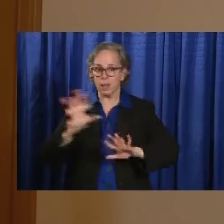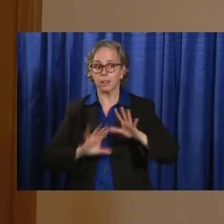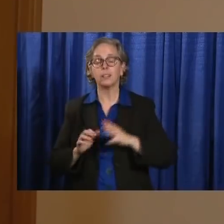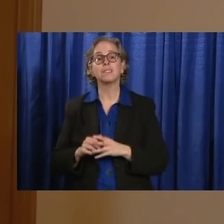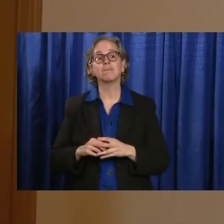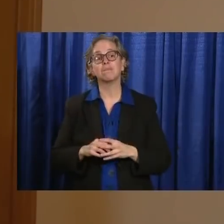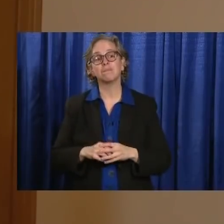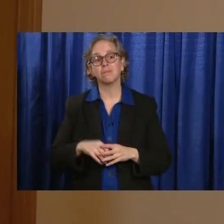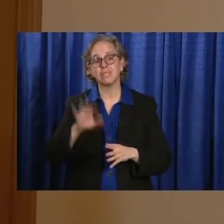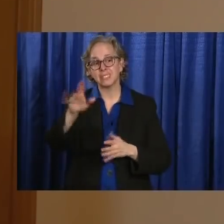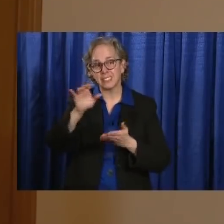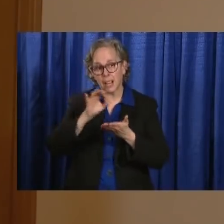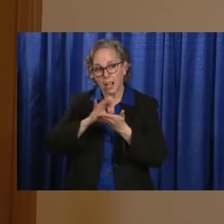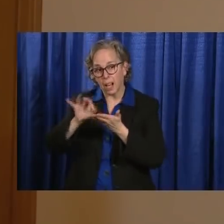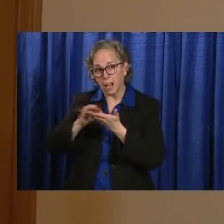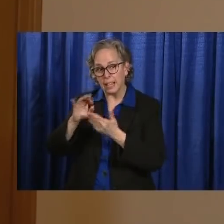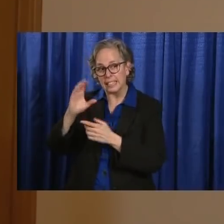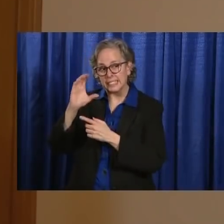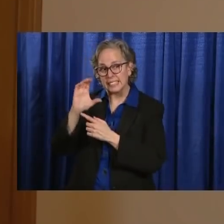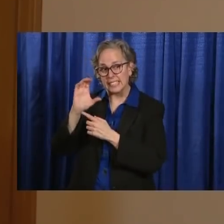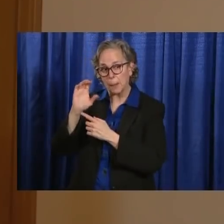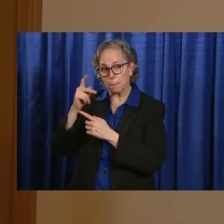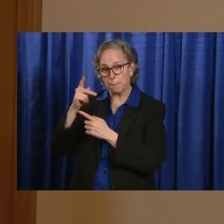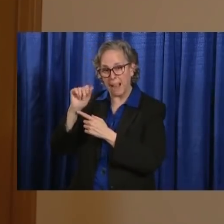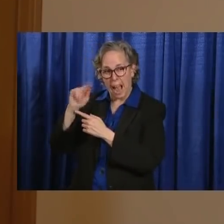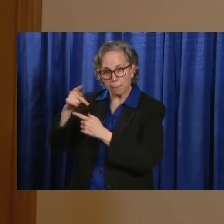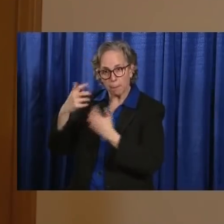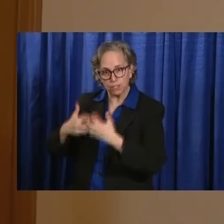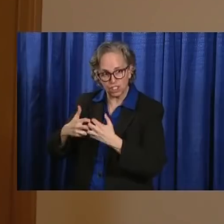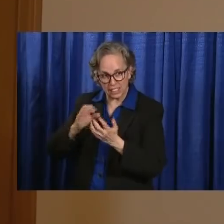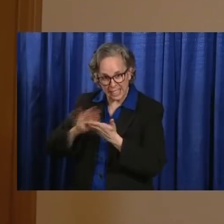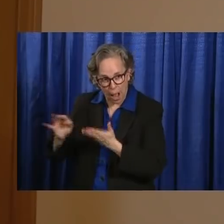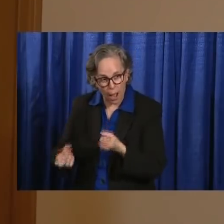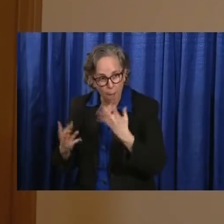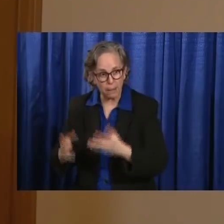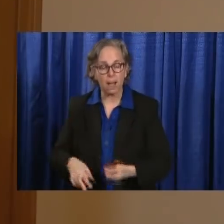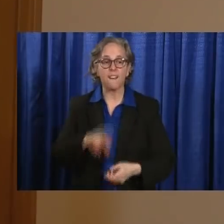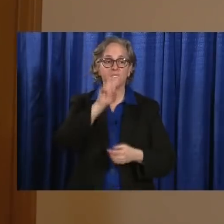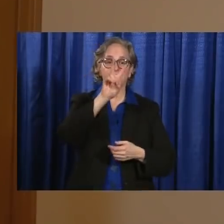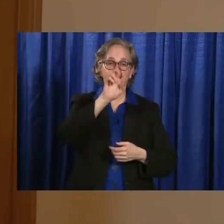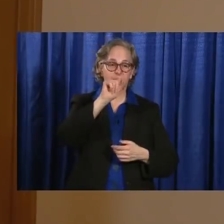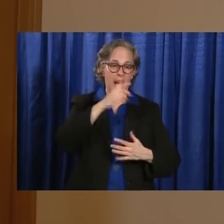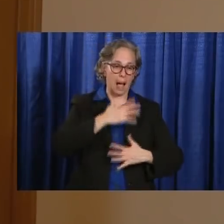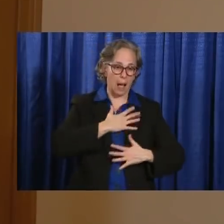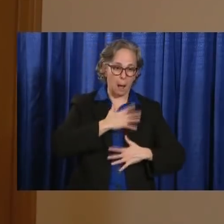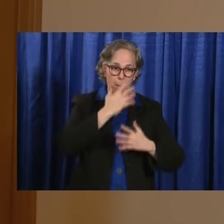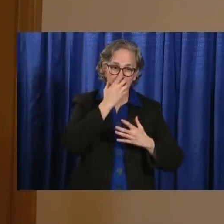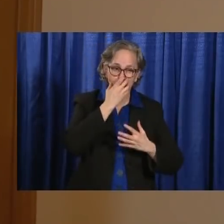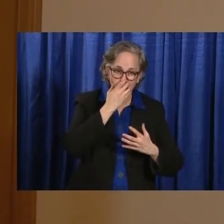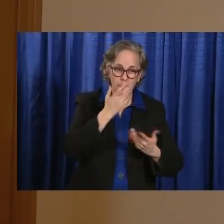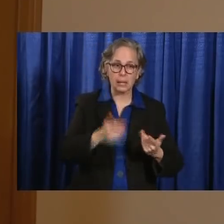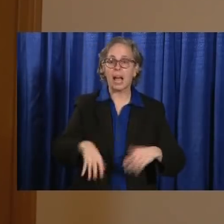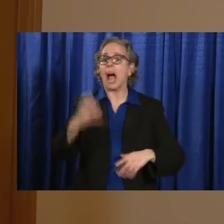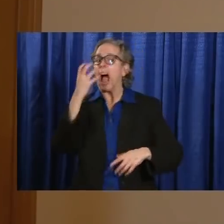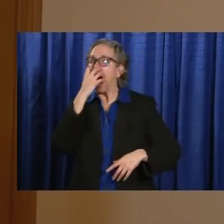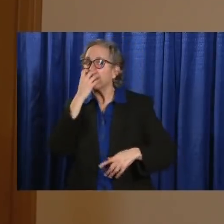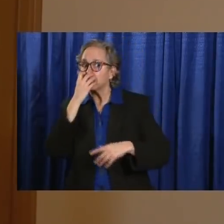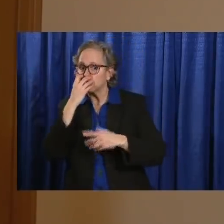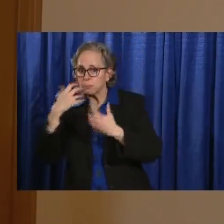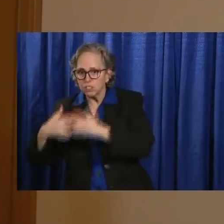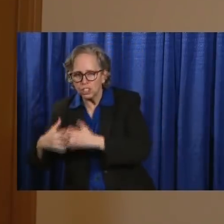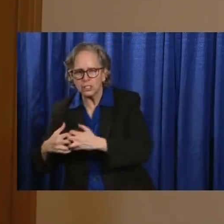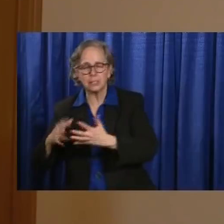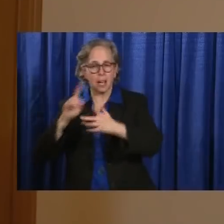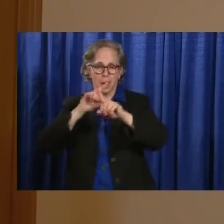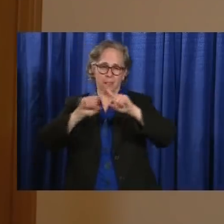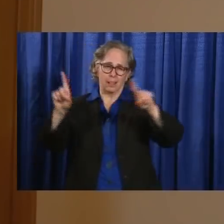machines, ventilators, anesthesia machines that were out in ambulatory settings. All of them are being sort of barcoded, so